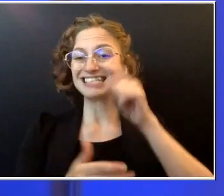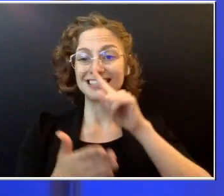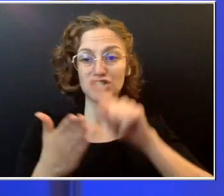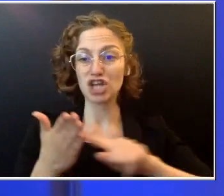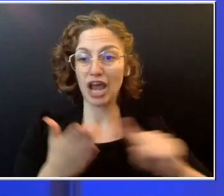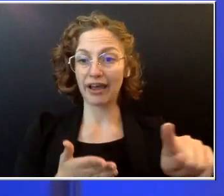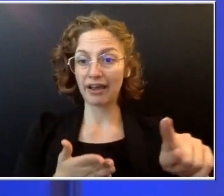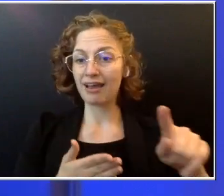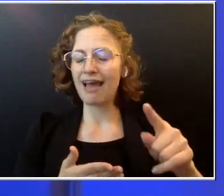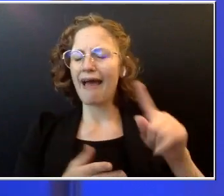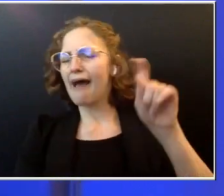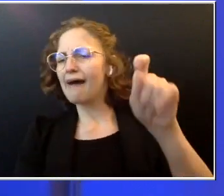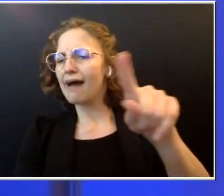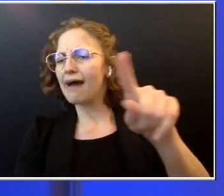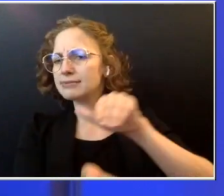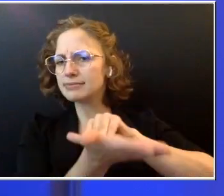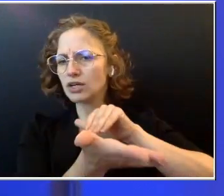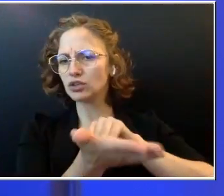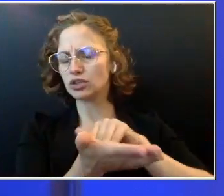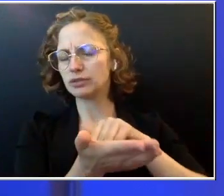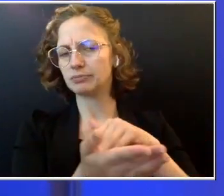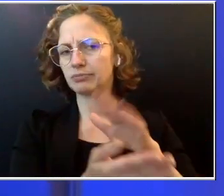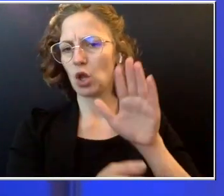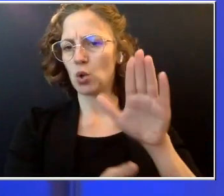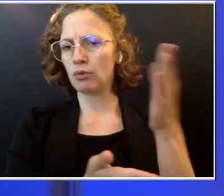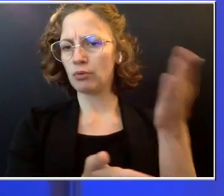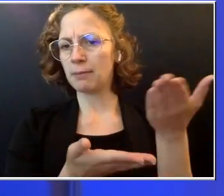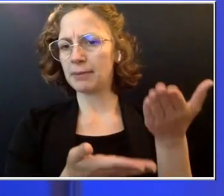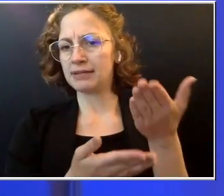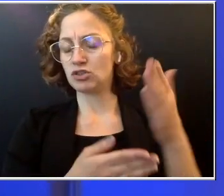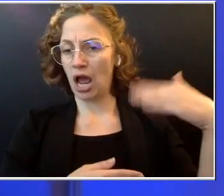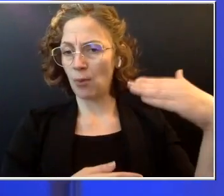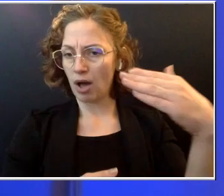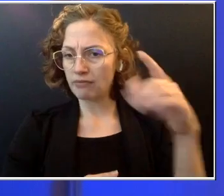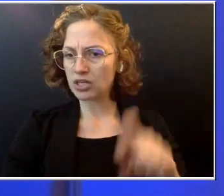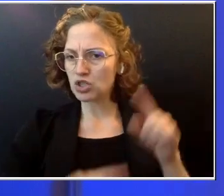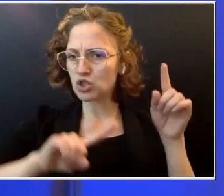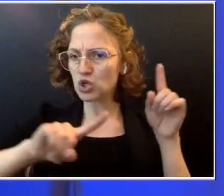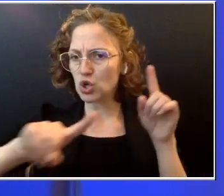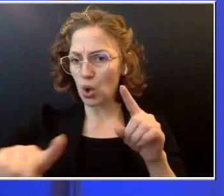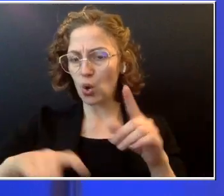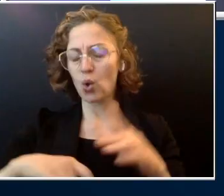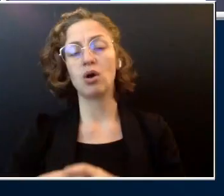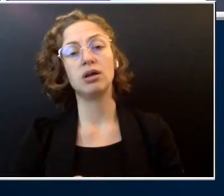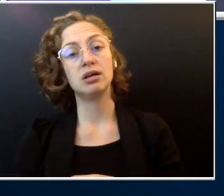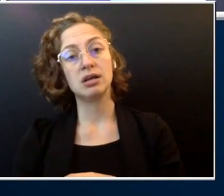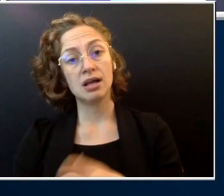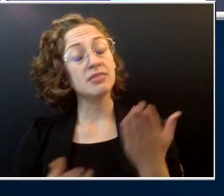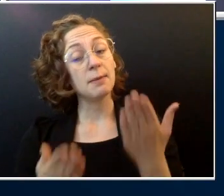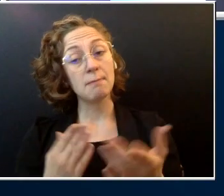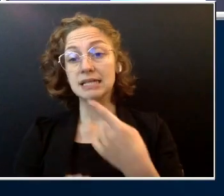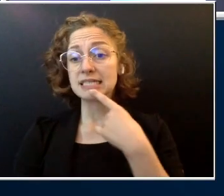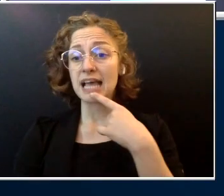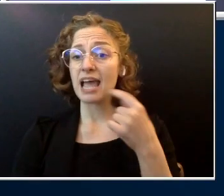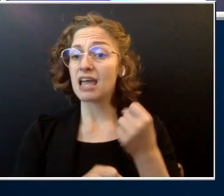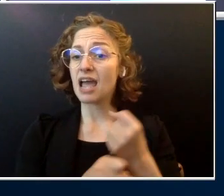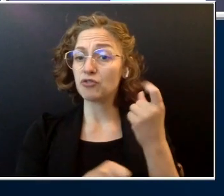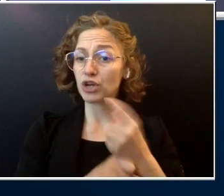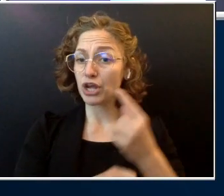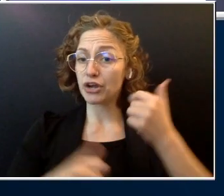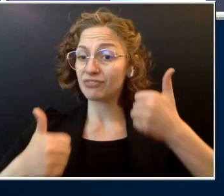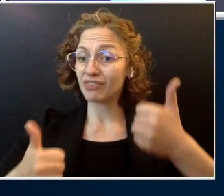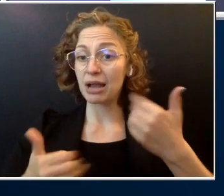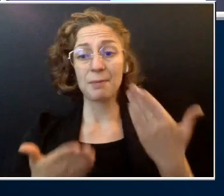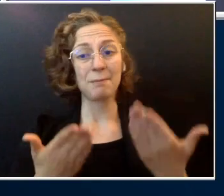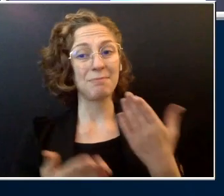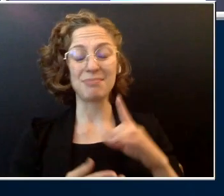exam. Primary care practitioner may say, once a year is good. Great. Let's work with that. Angelina wants to know, what's the benefit